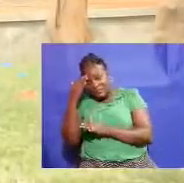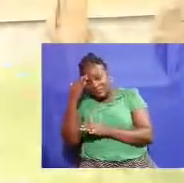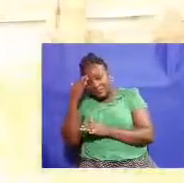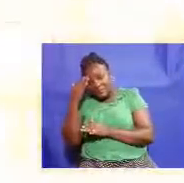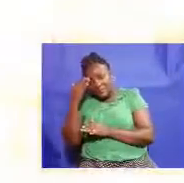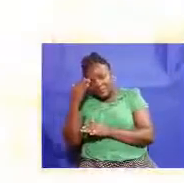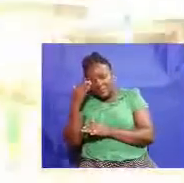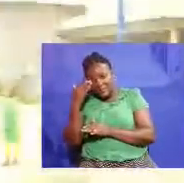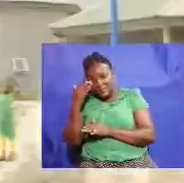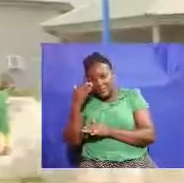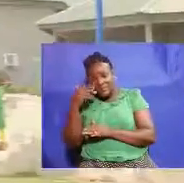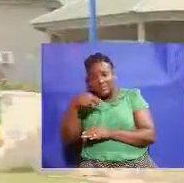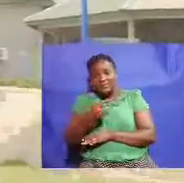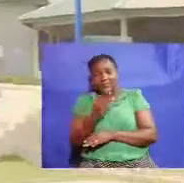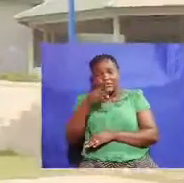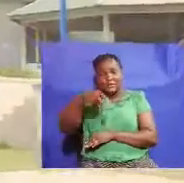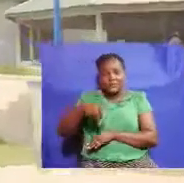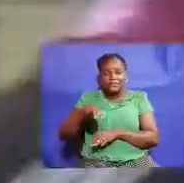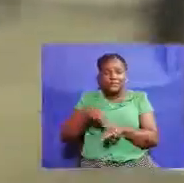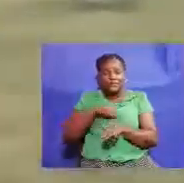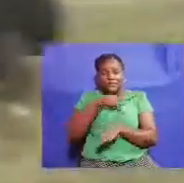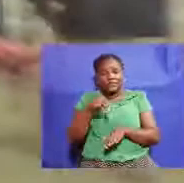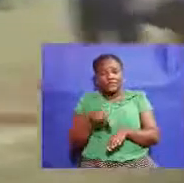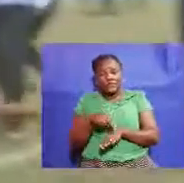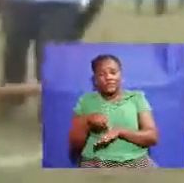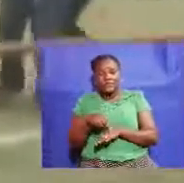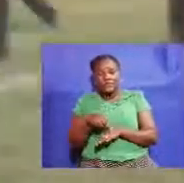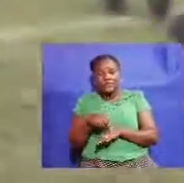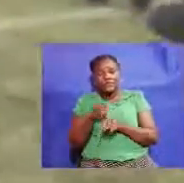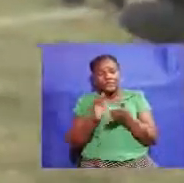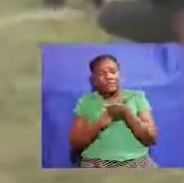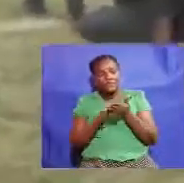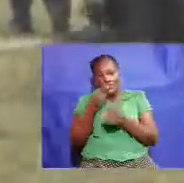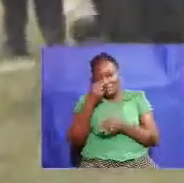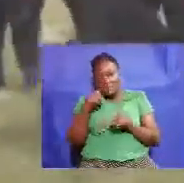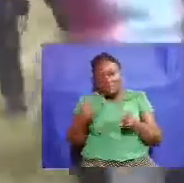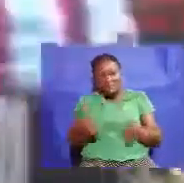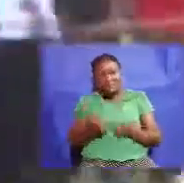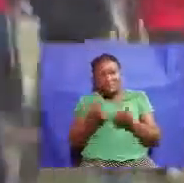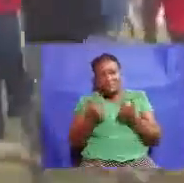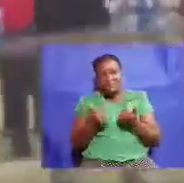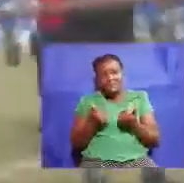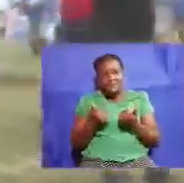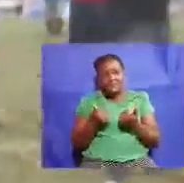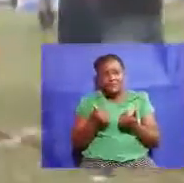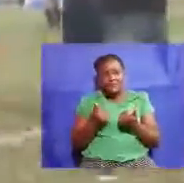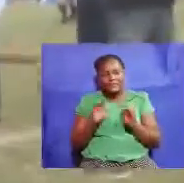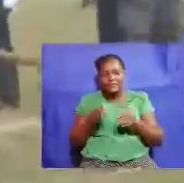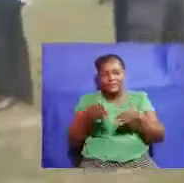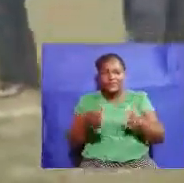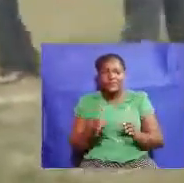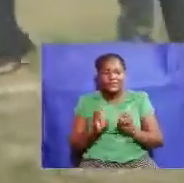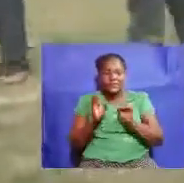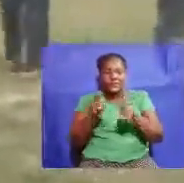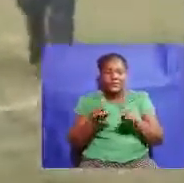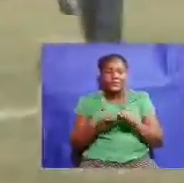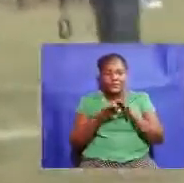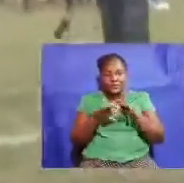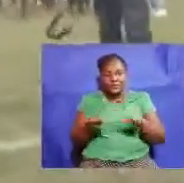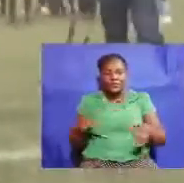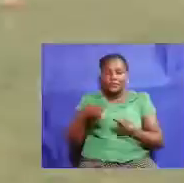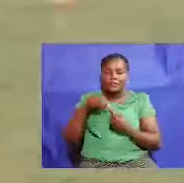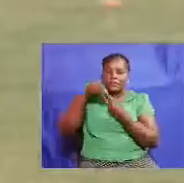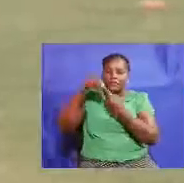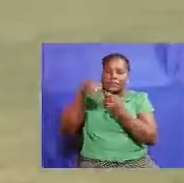identify athletes for the Special Olympics. The H4P National Interschools Disability Fund Games encourages parents to